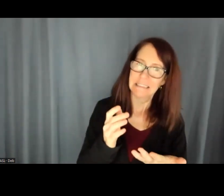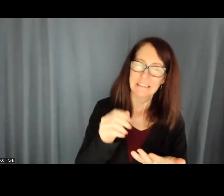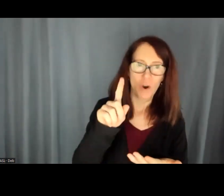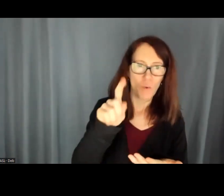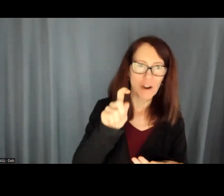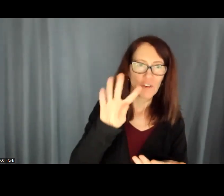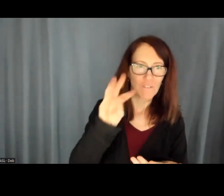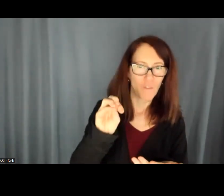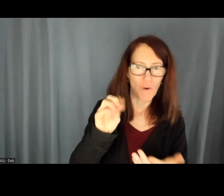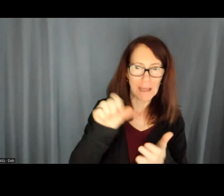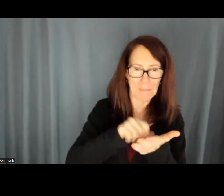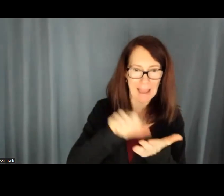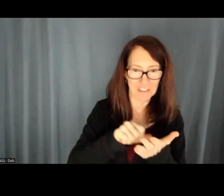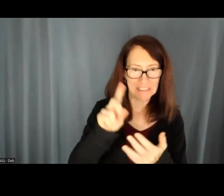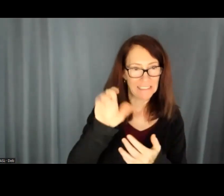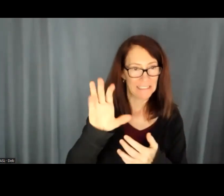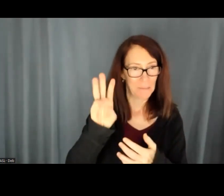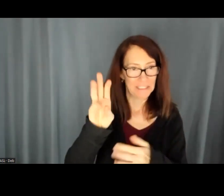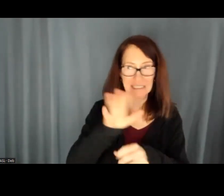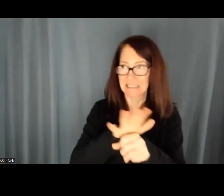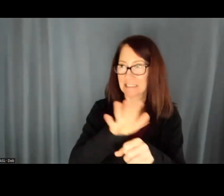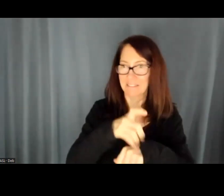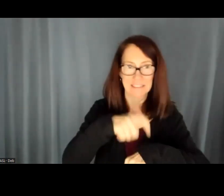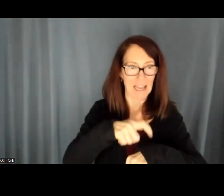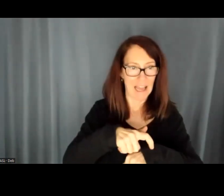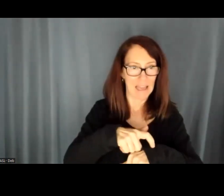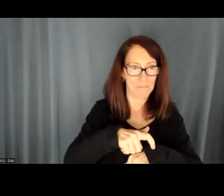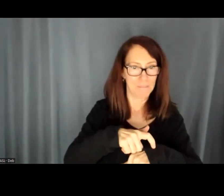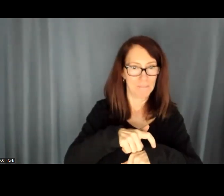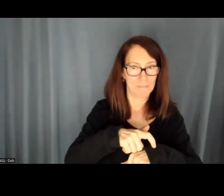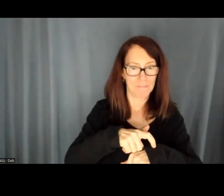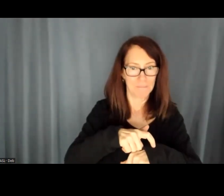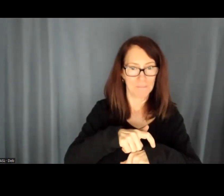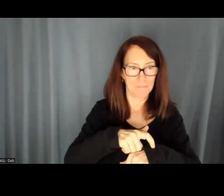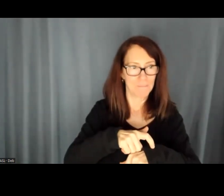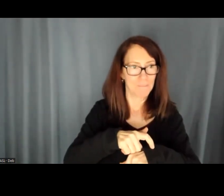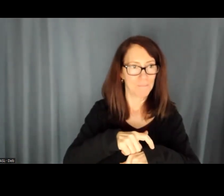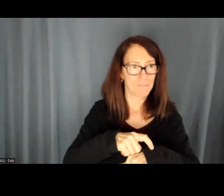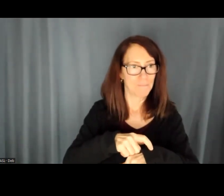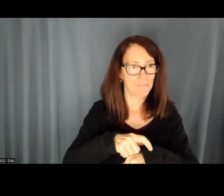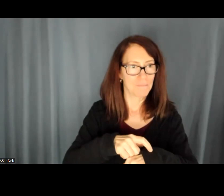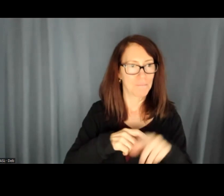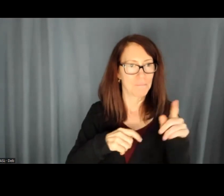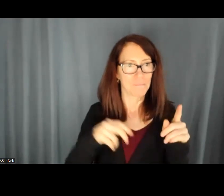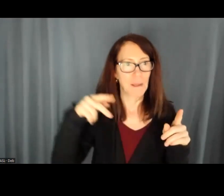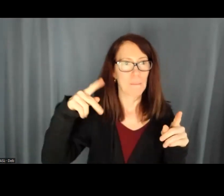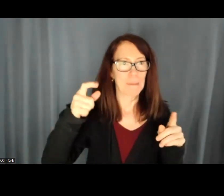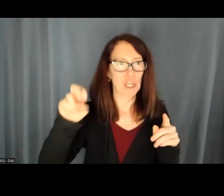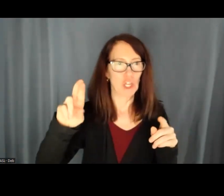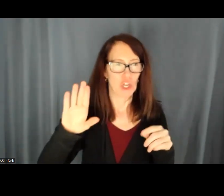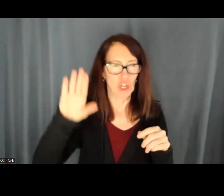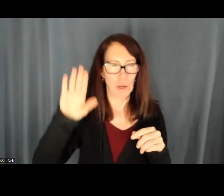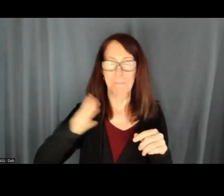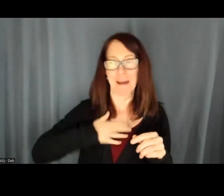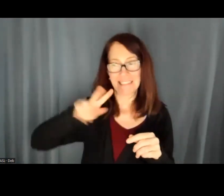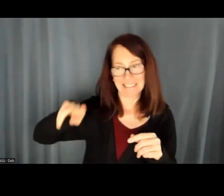140 pages. Would the 6th give you enough time if you sent that in to me and I turned it around? I think my second question might help me answer that one.